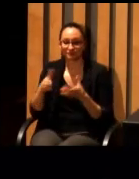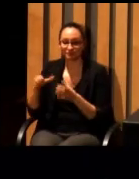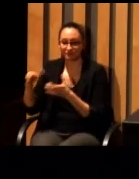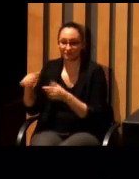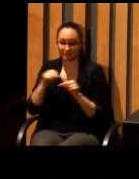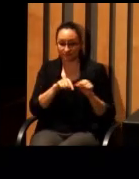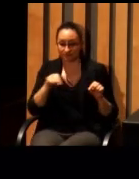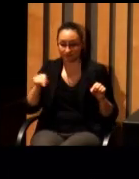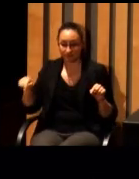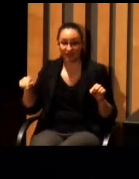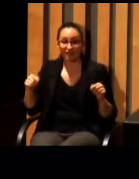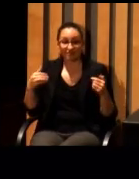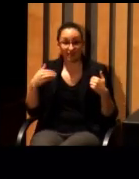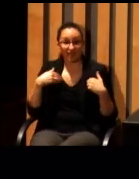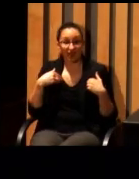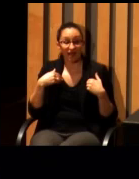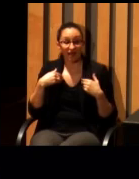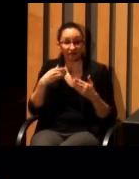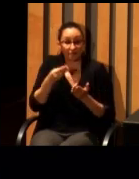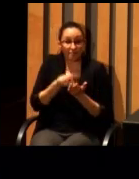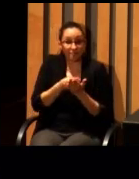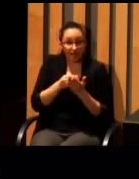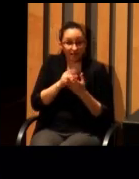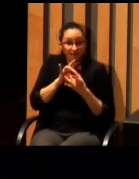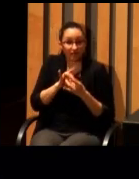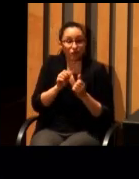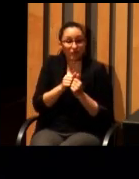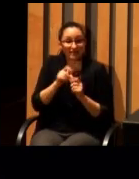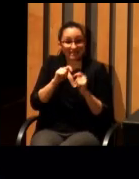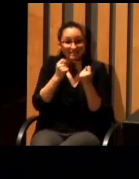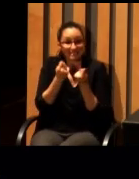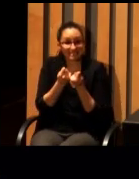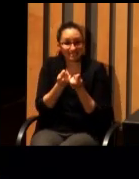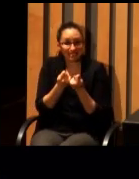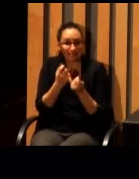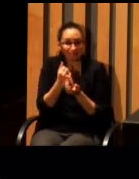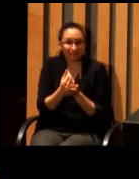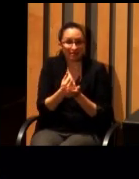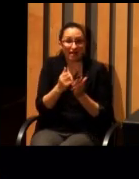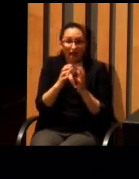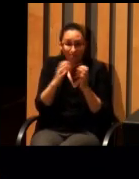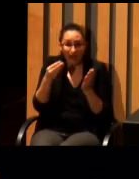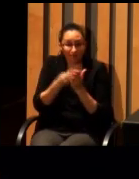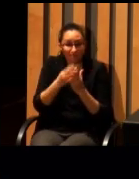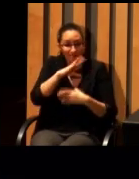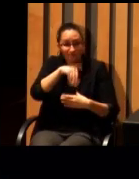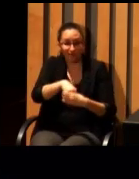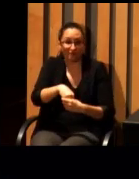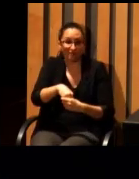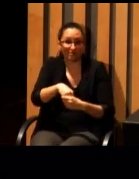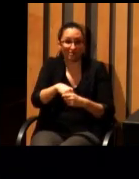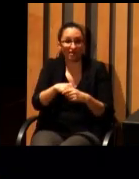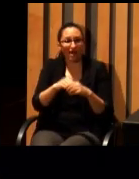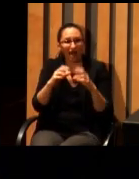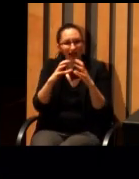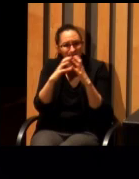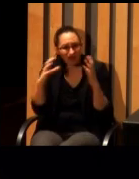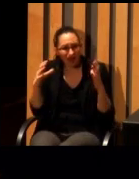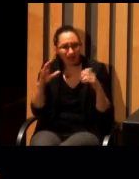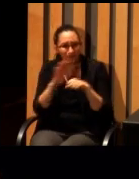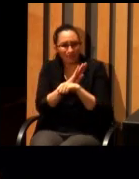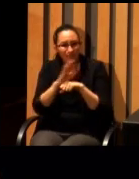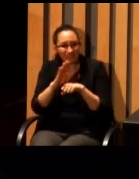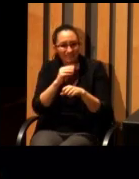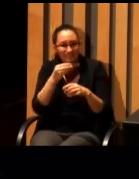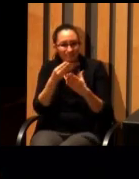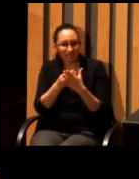deals, broadcast deals with the team, very lucrative deals. And for them to do